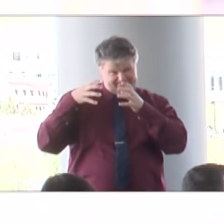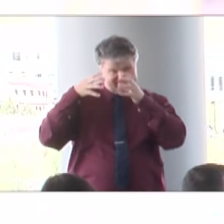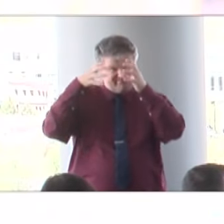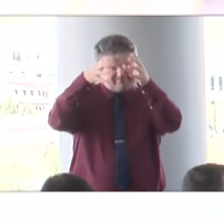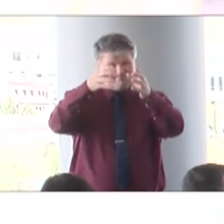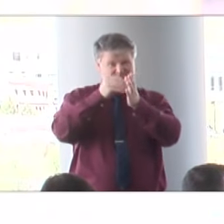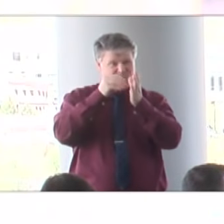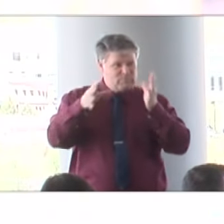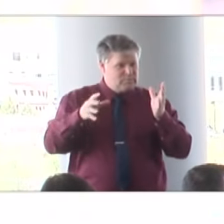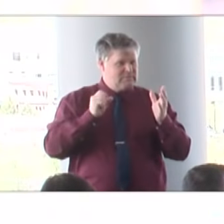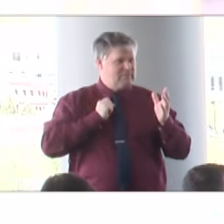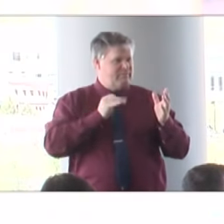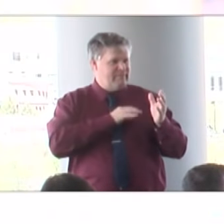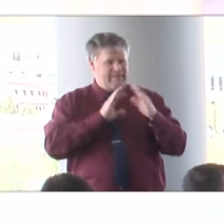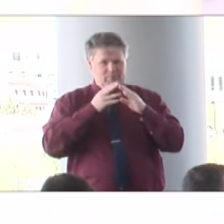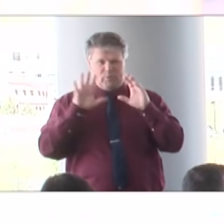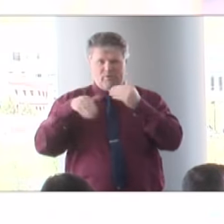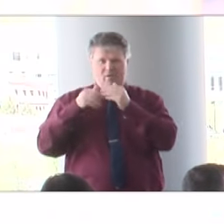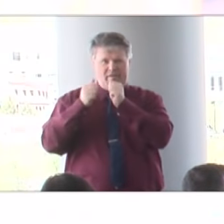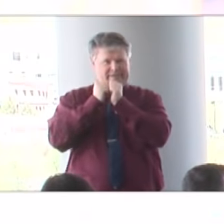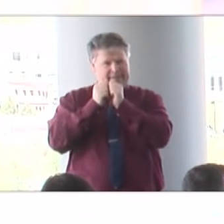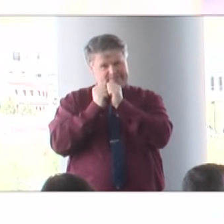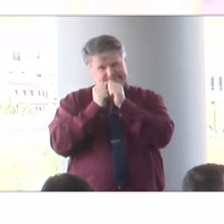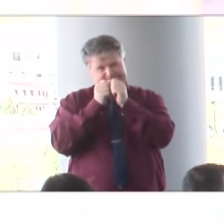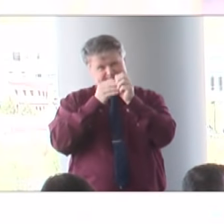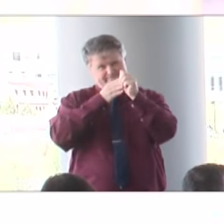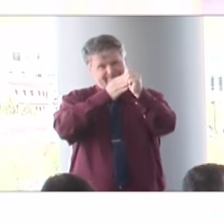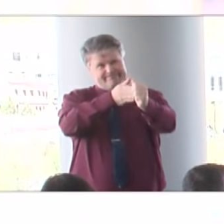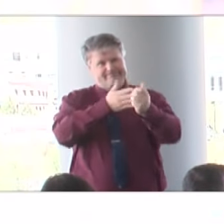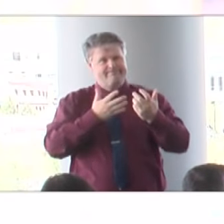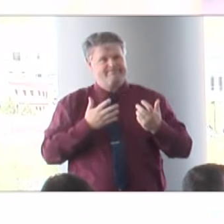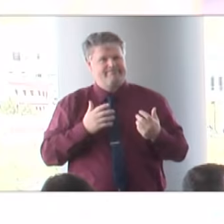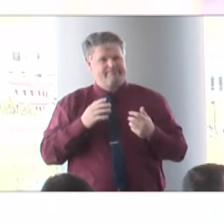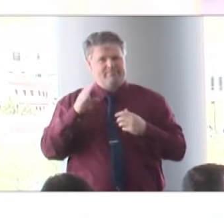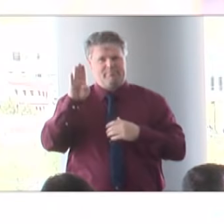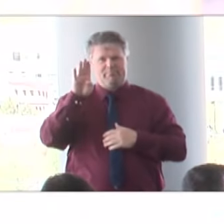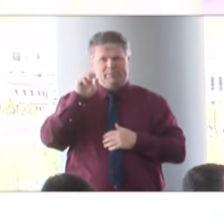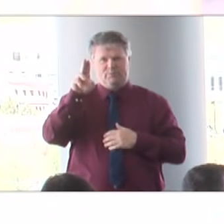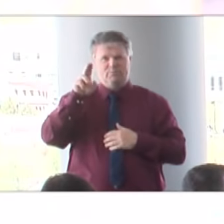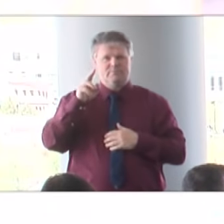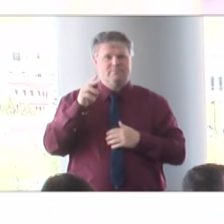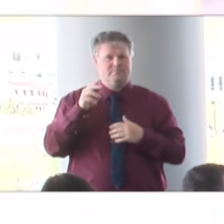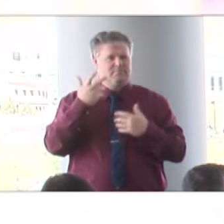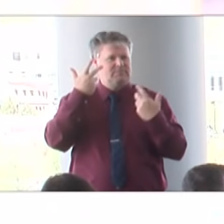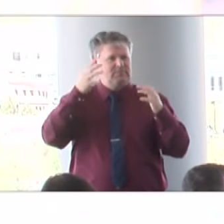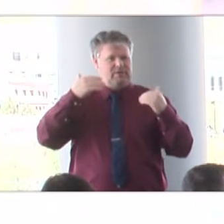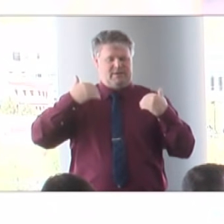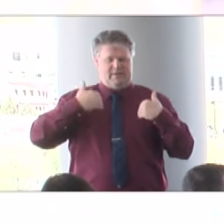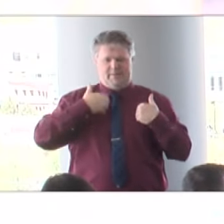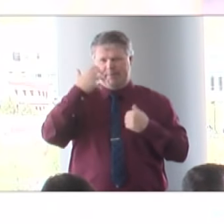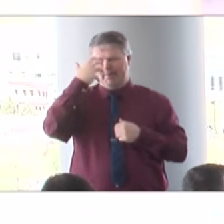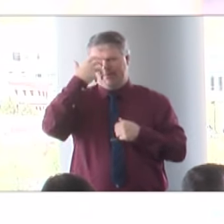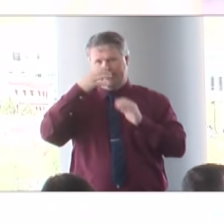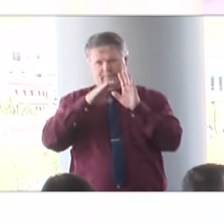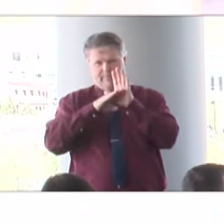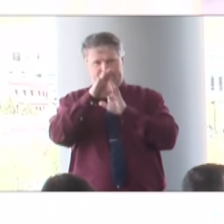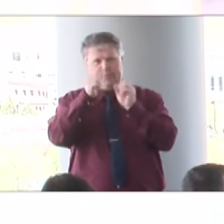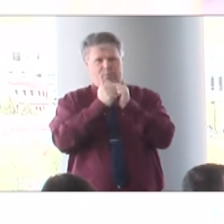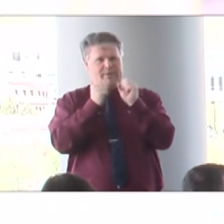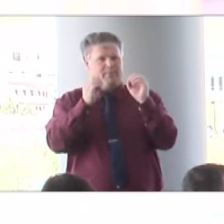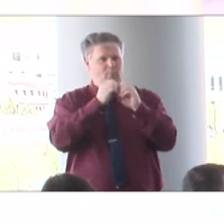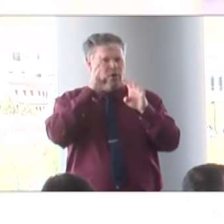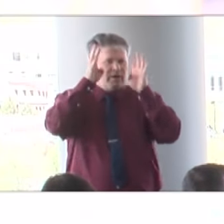faculty, and our community together. Boise State has already had an amazing trajectory with more